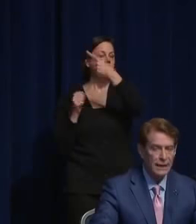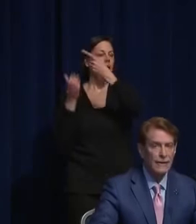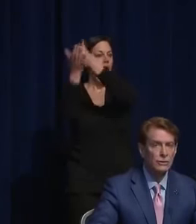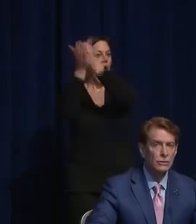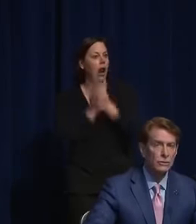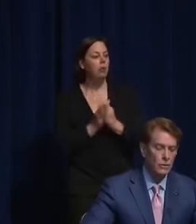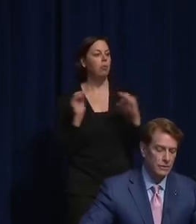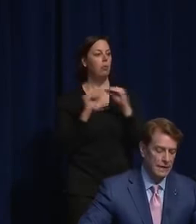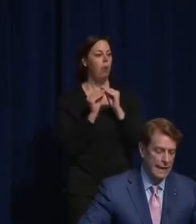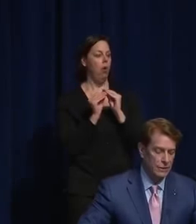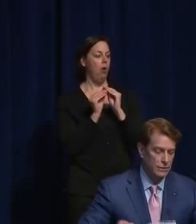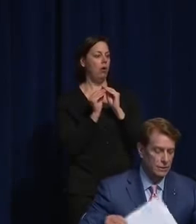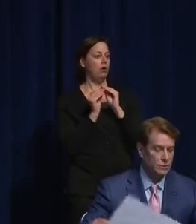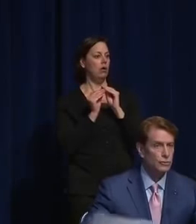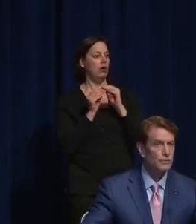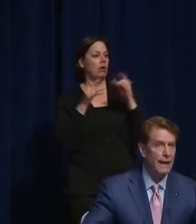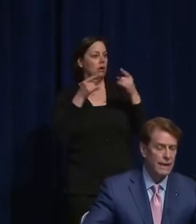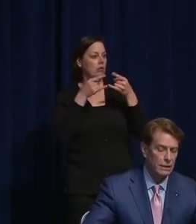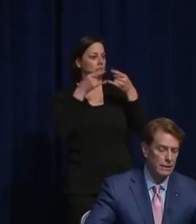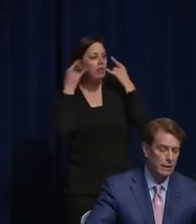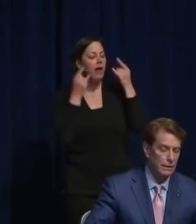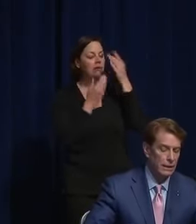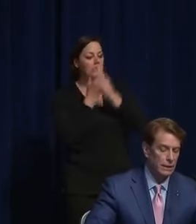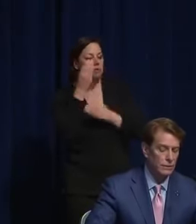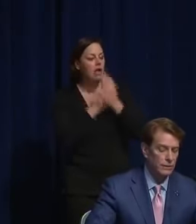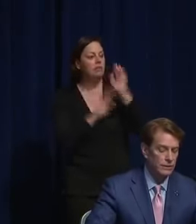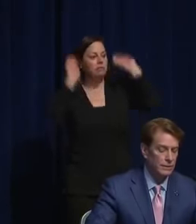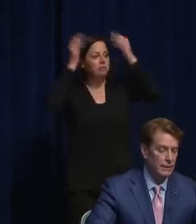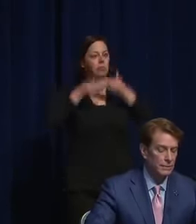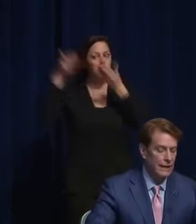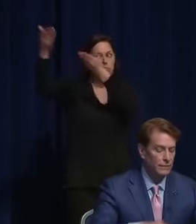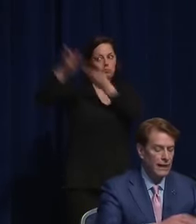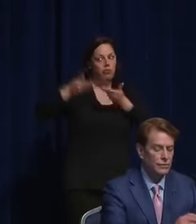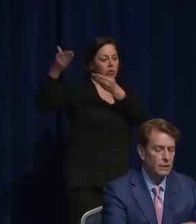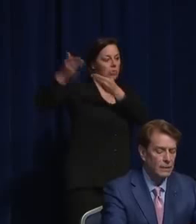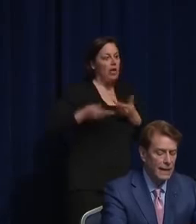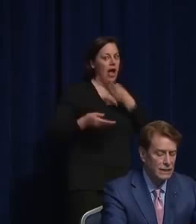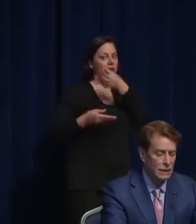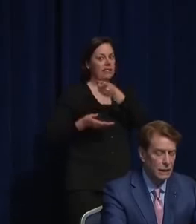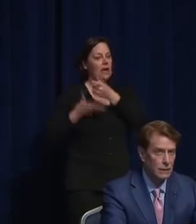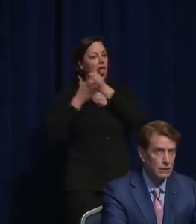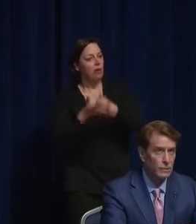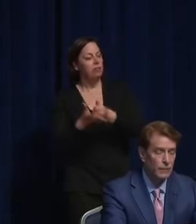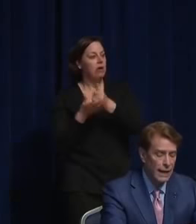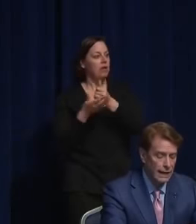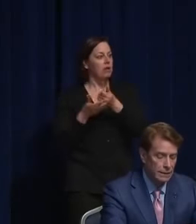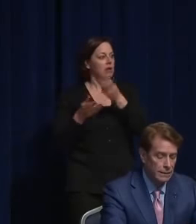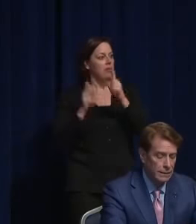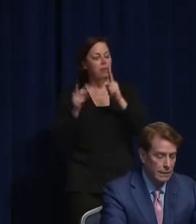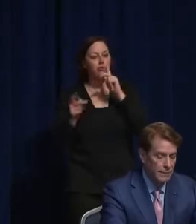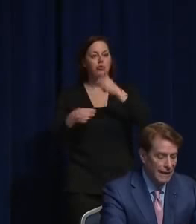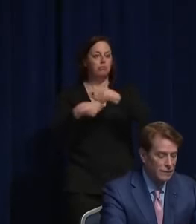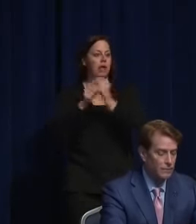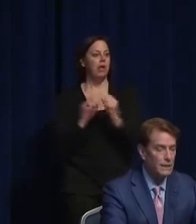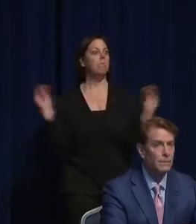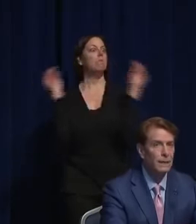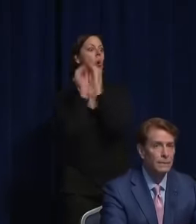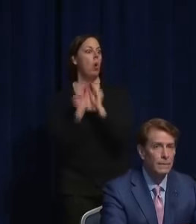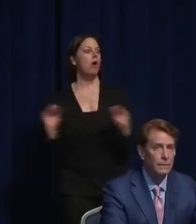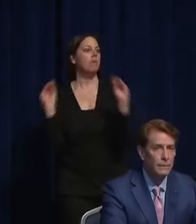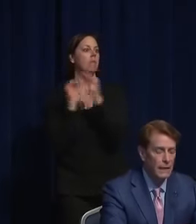this national call to action to dramatically increase manufacturing capacity to provide the amount